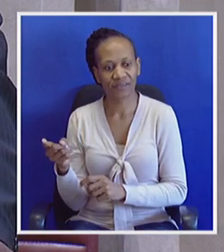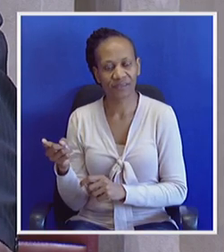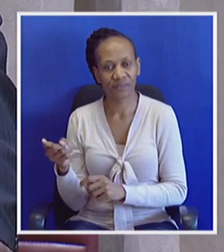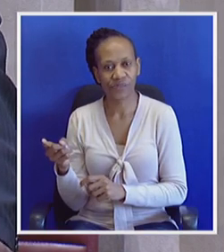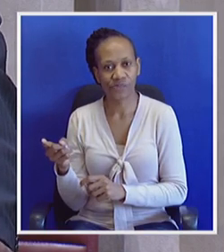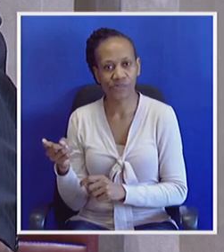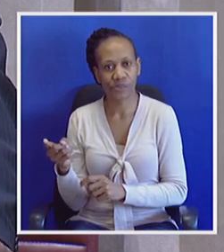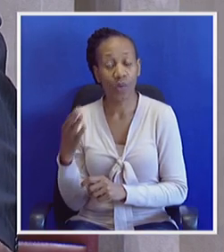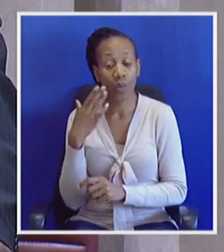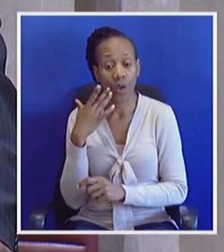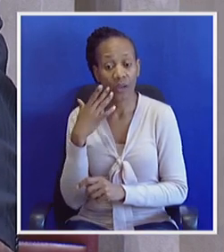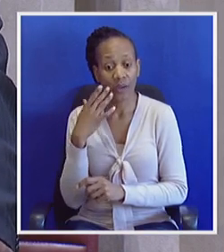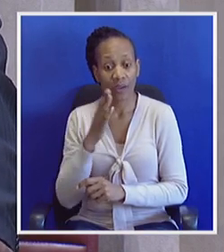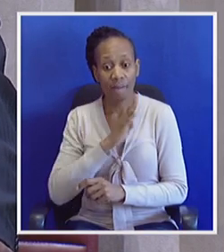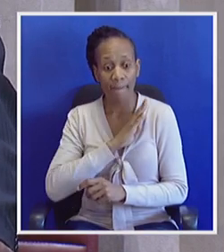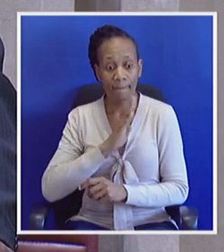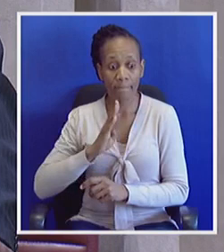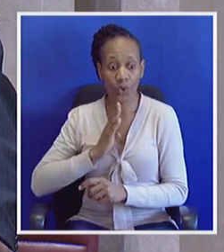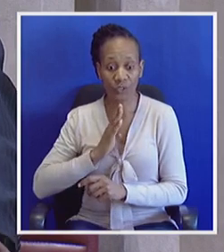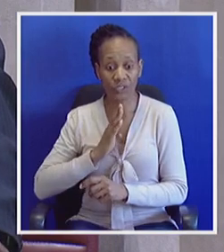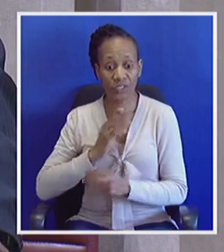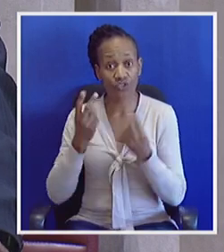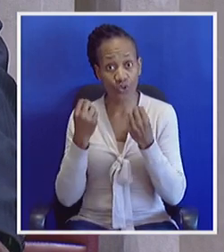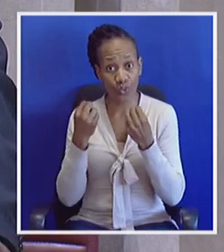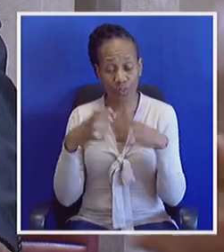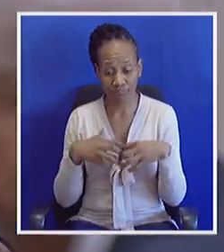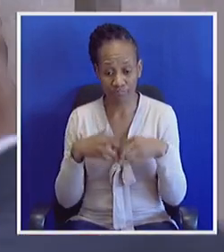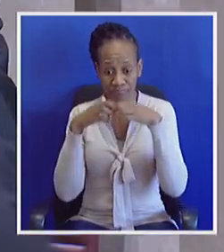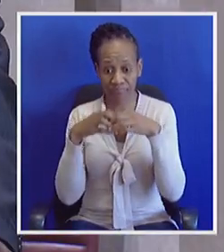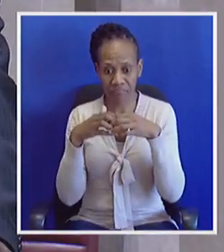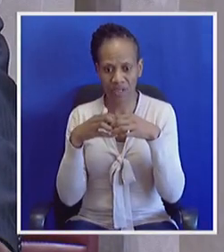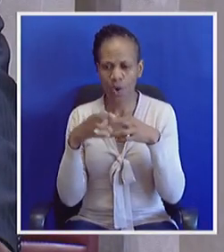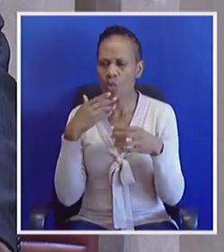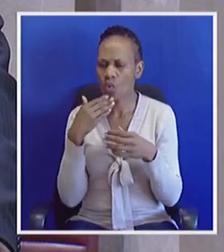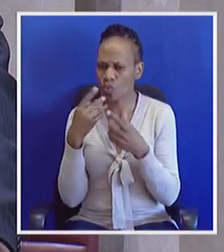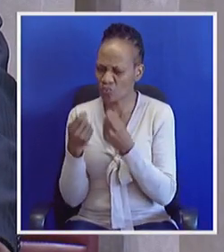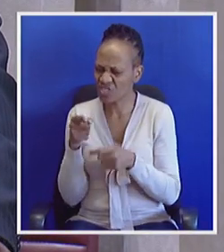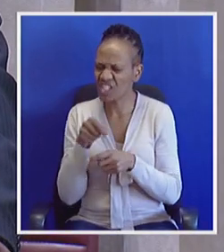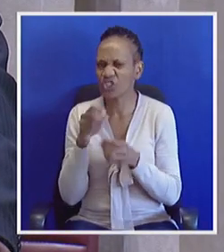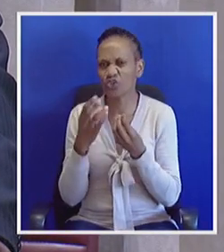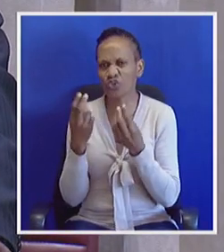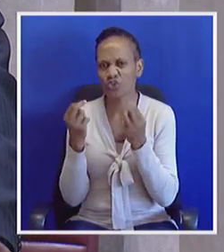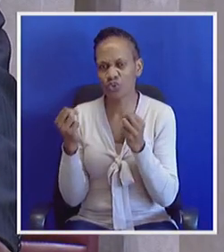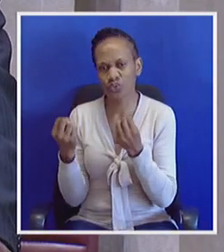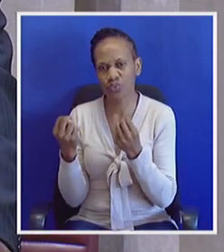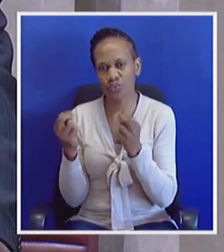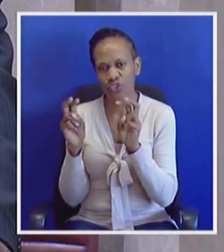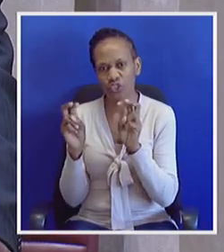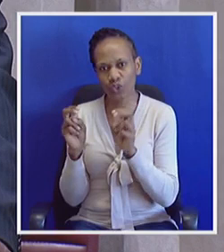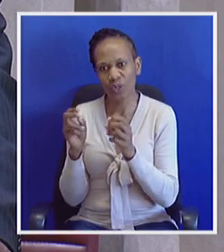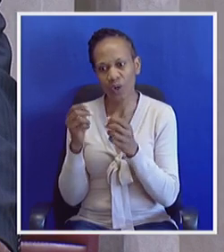the board was reconstructed, it was cabinet that dealt with this matter. So I would